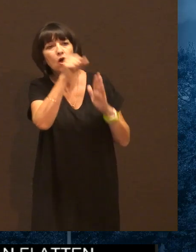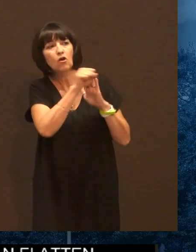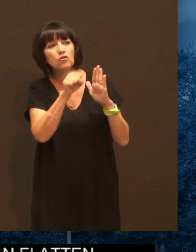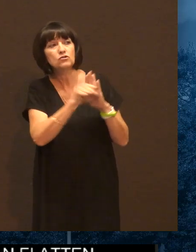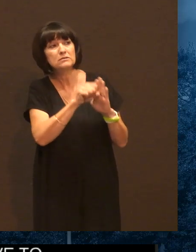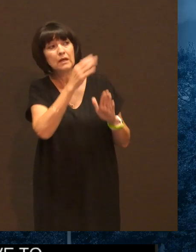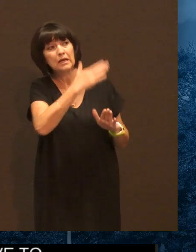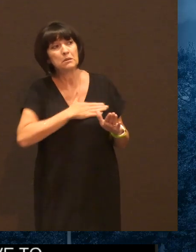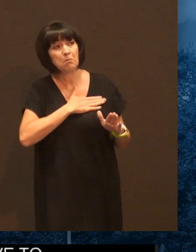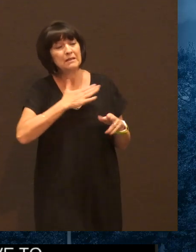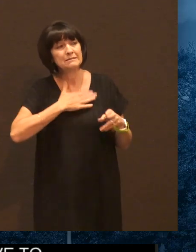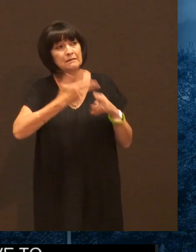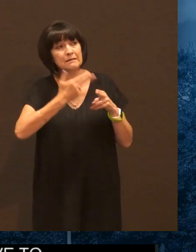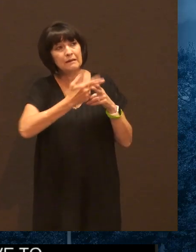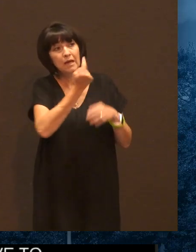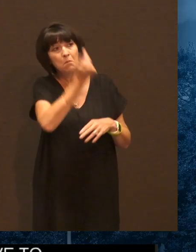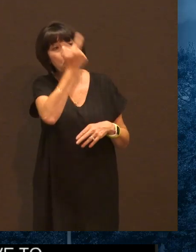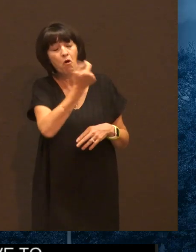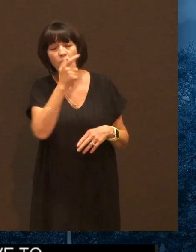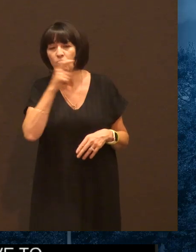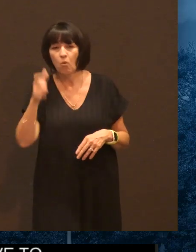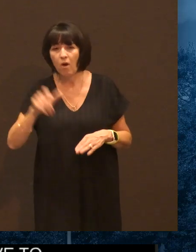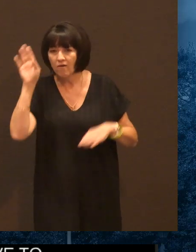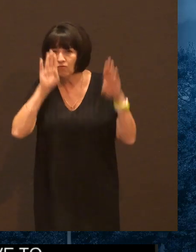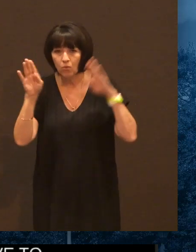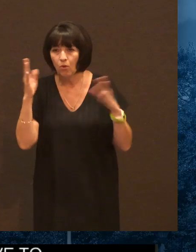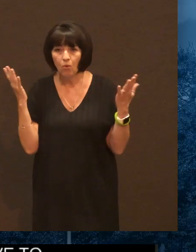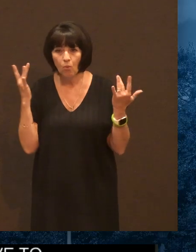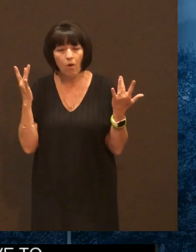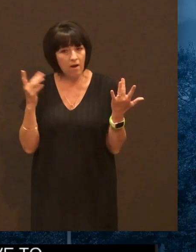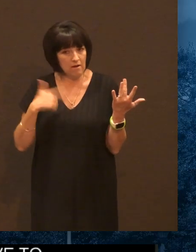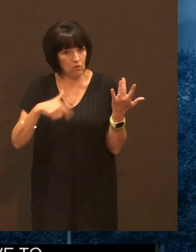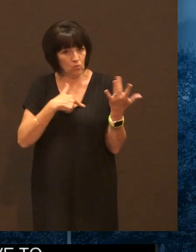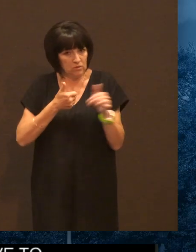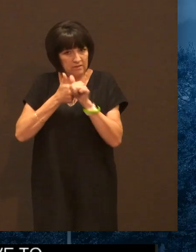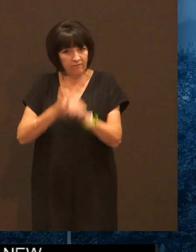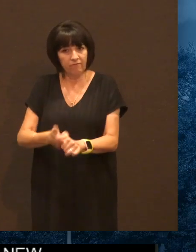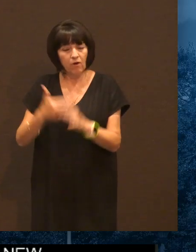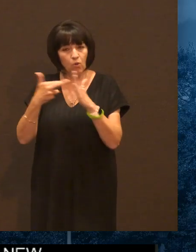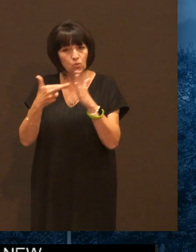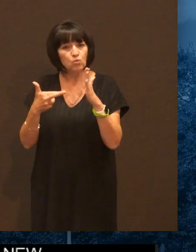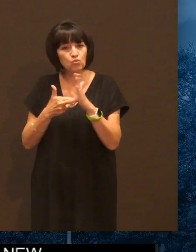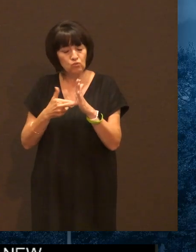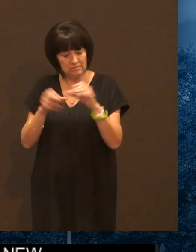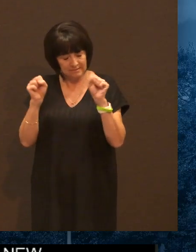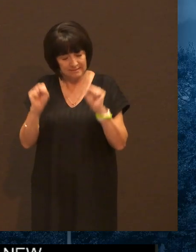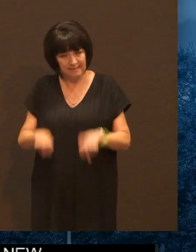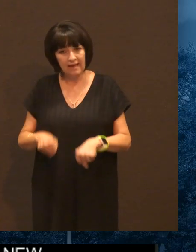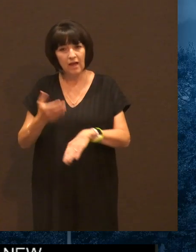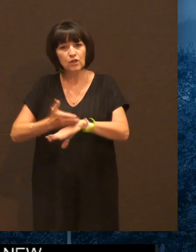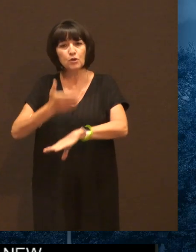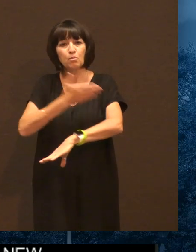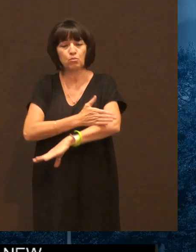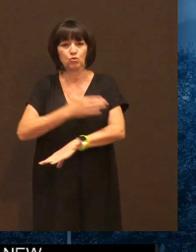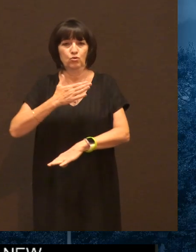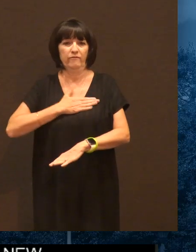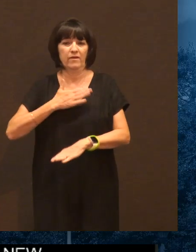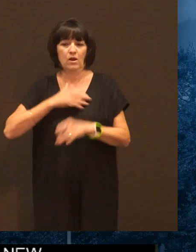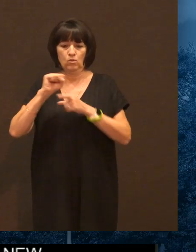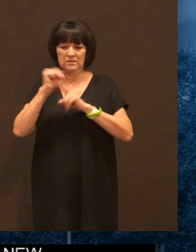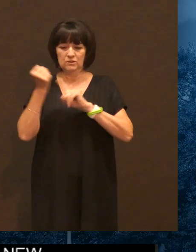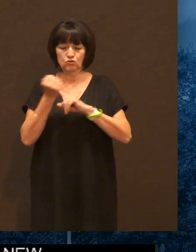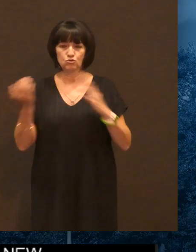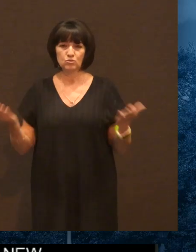can be safe. We don't have to be as concerned about the risk to our elderly citizens and those with